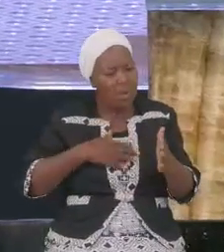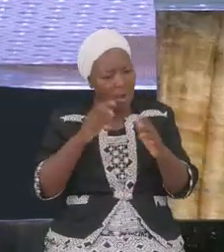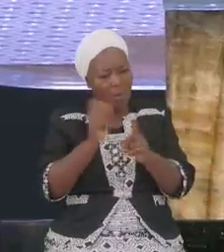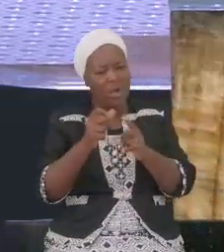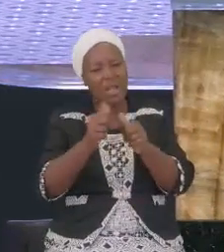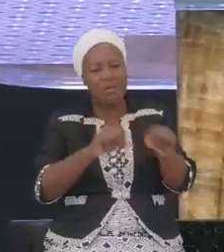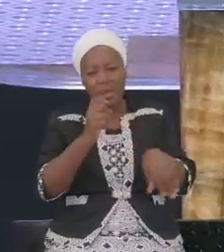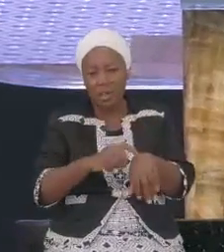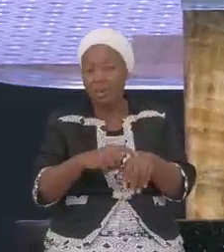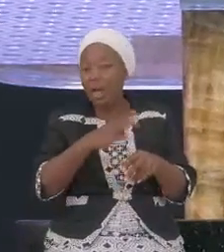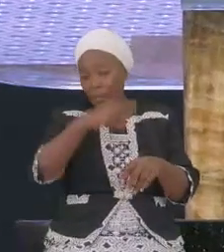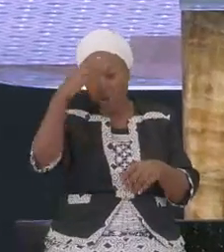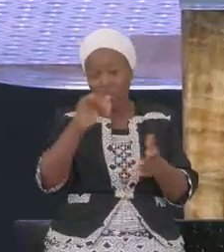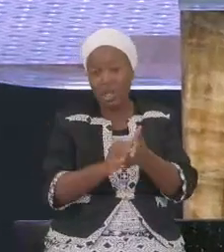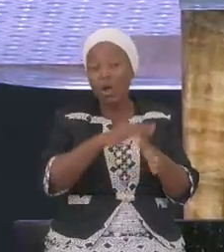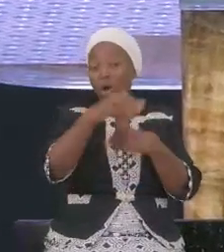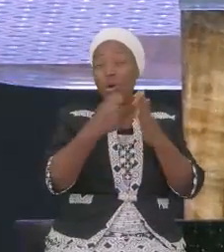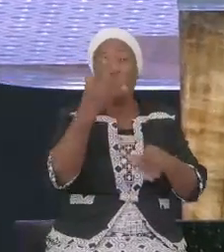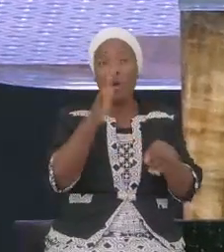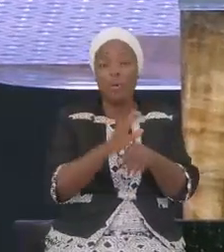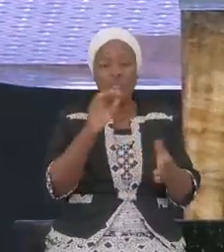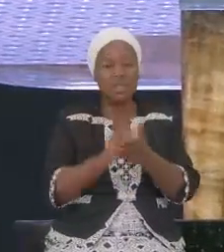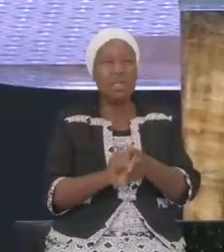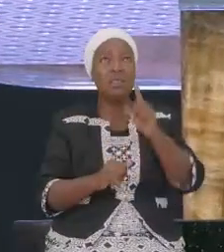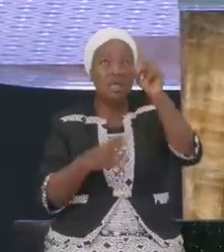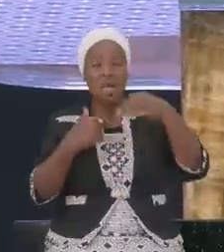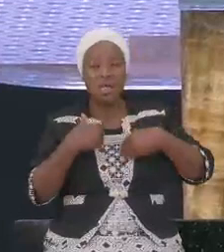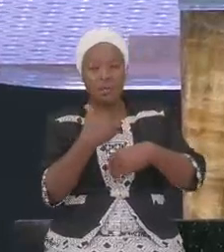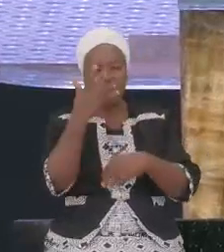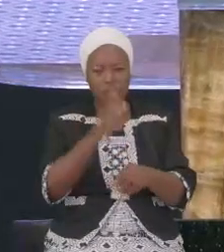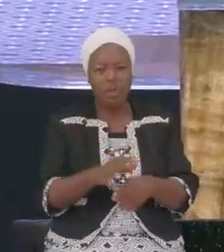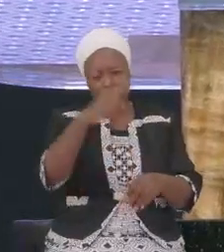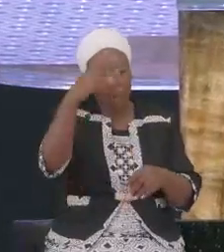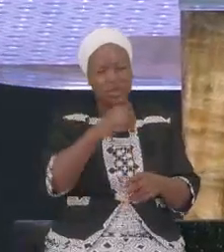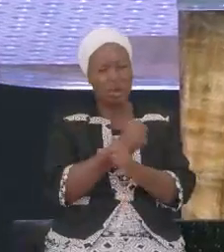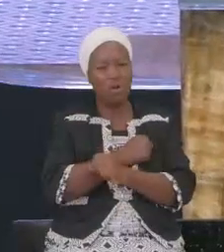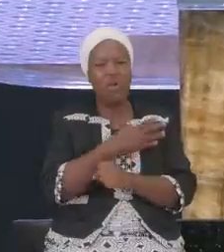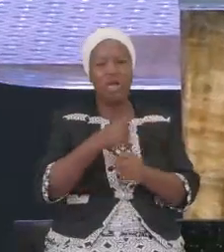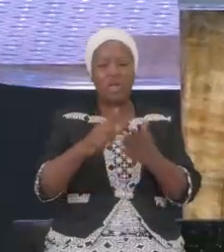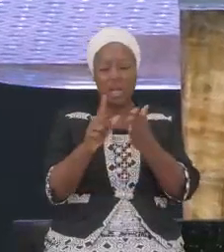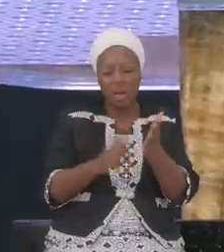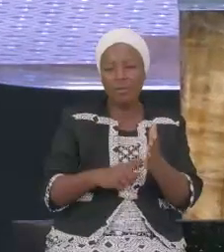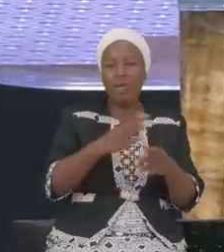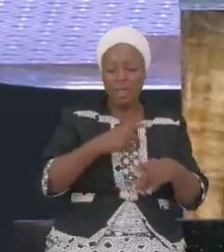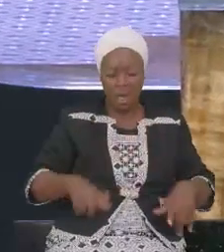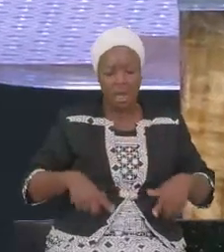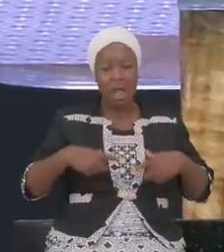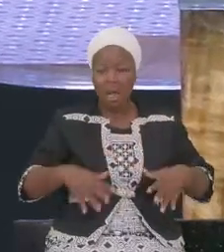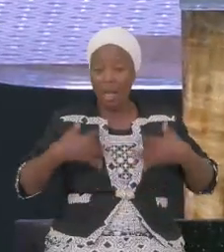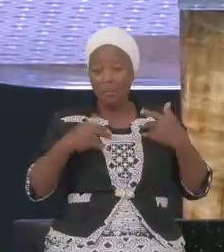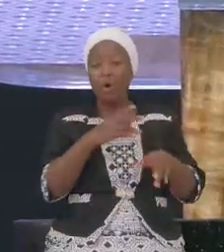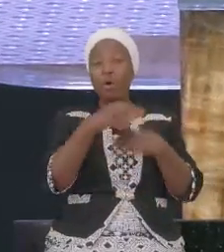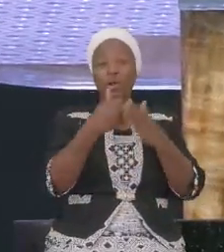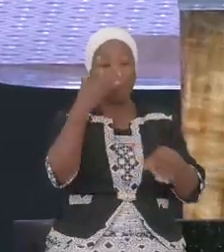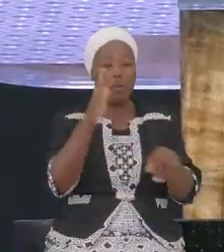because of that, all the promises that he has promised, because of the law, the love and the life, all the promises will